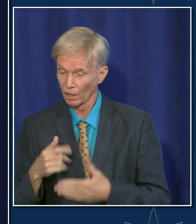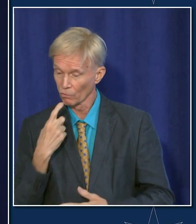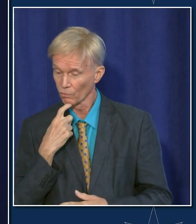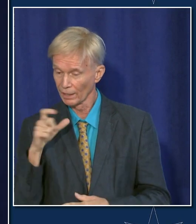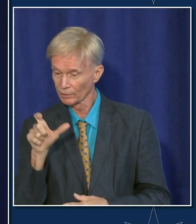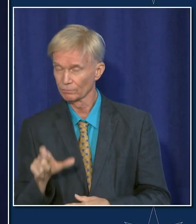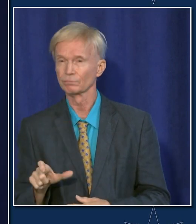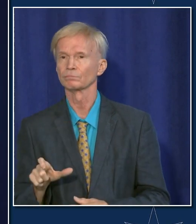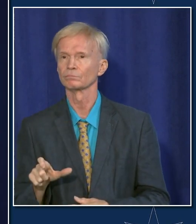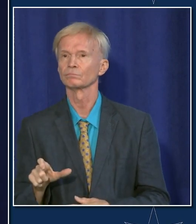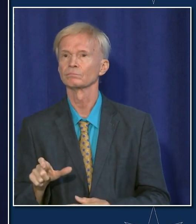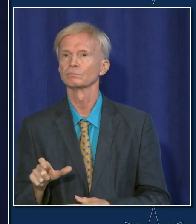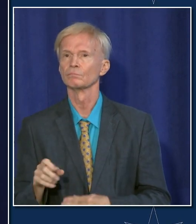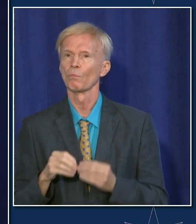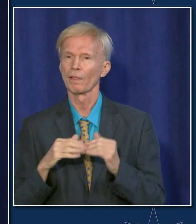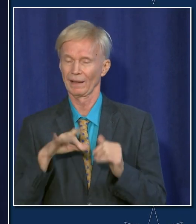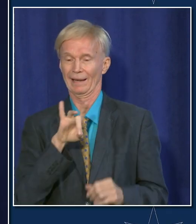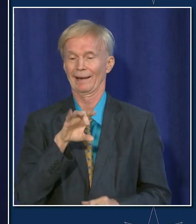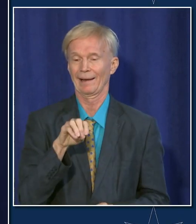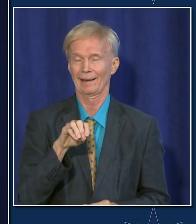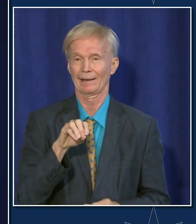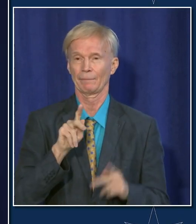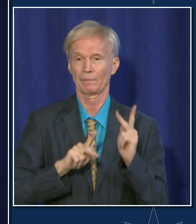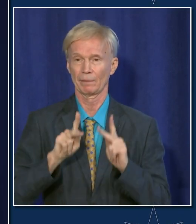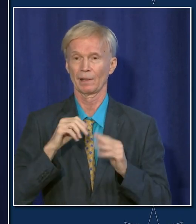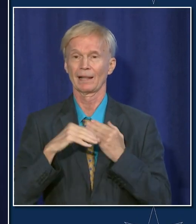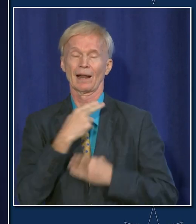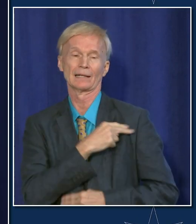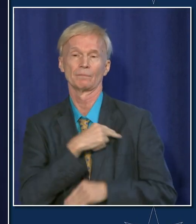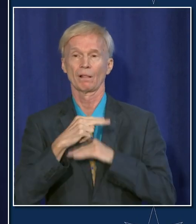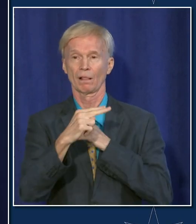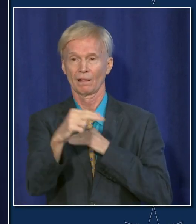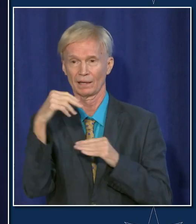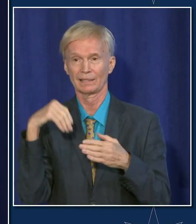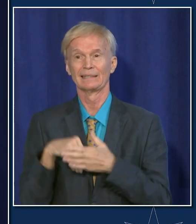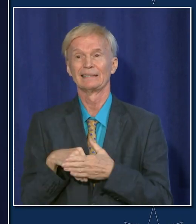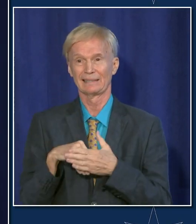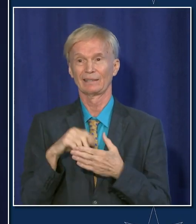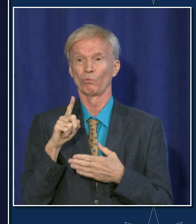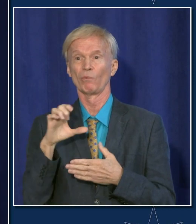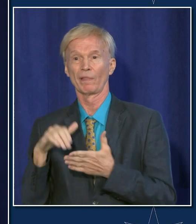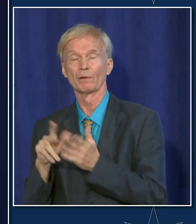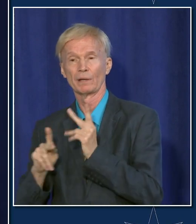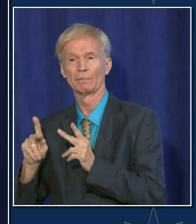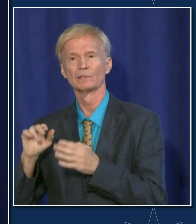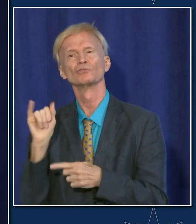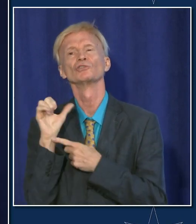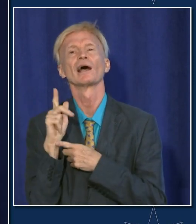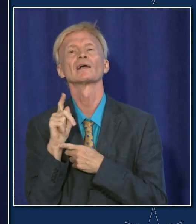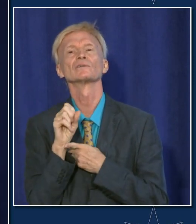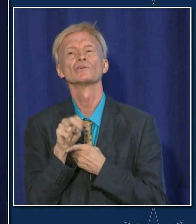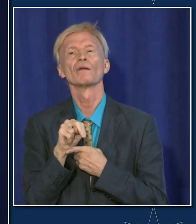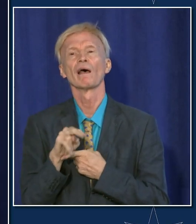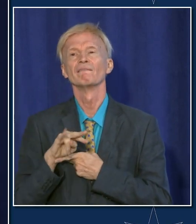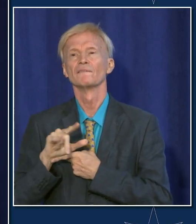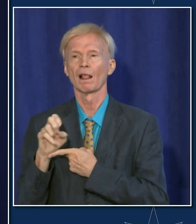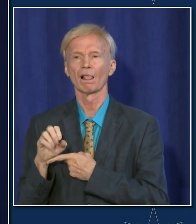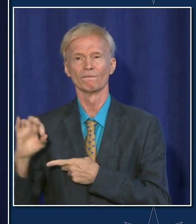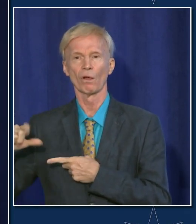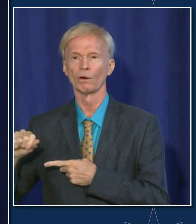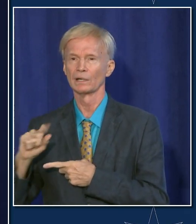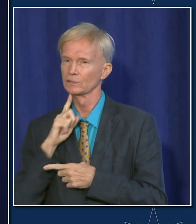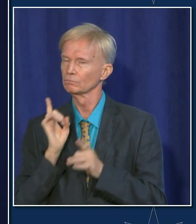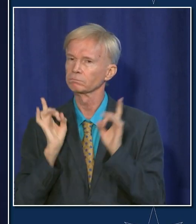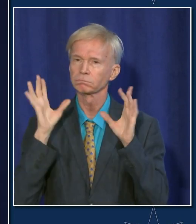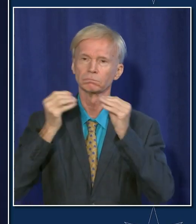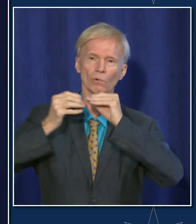than 80 hospitalized people per 100,000 in the Jacksonville area, for example, is higher than we ever had here in Chicago